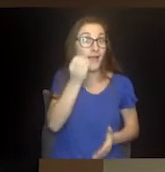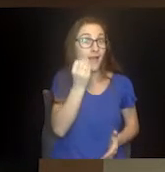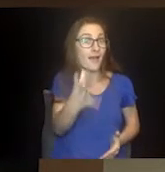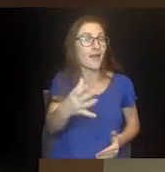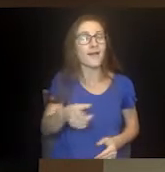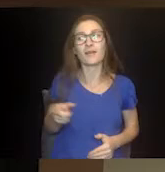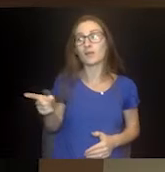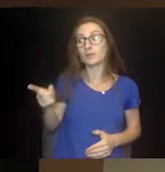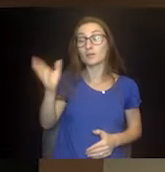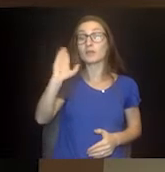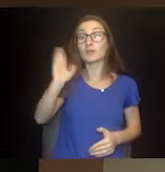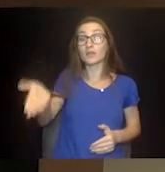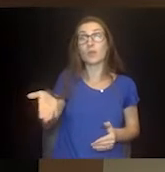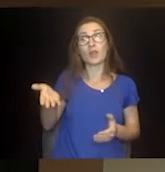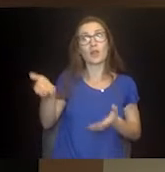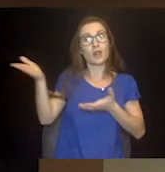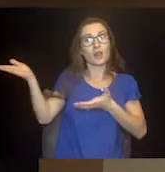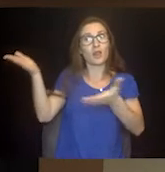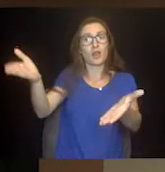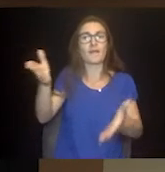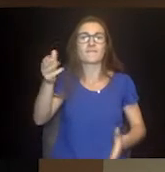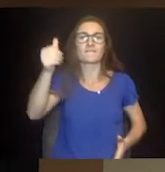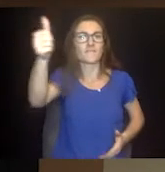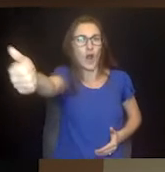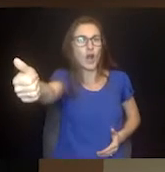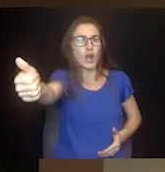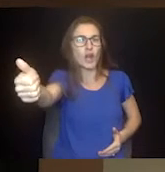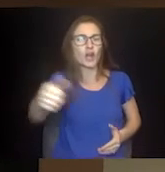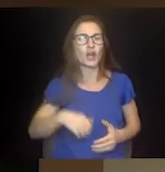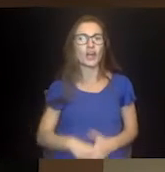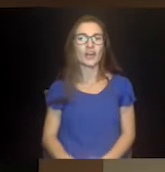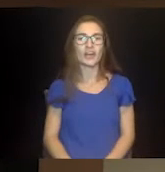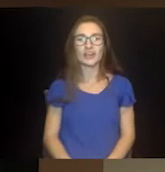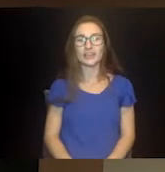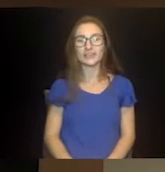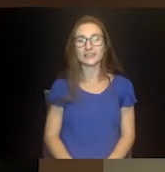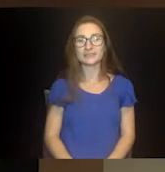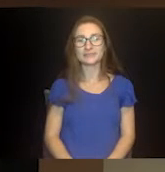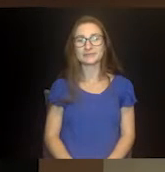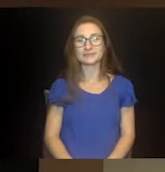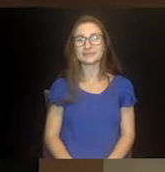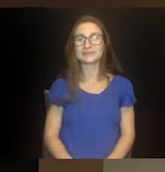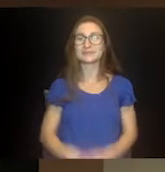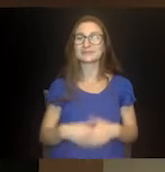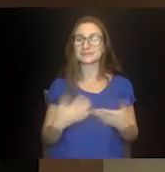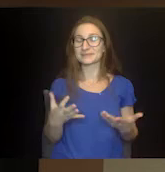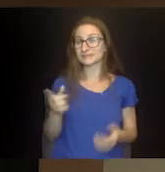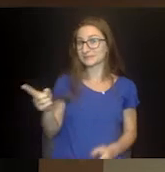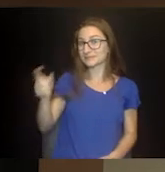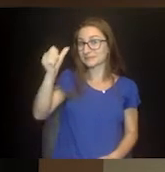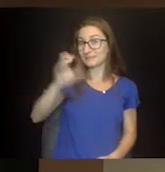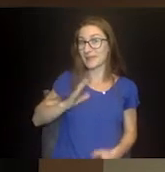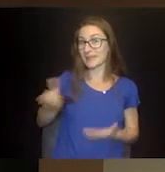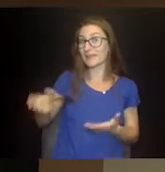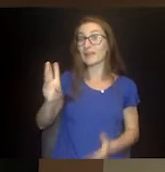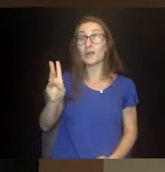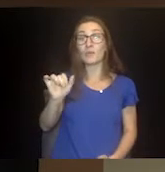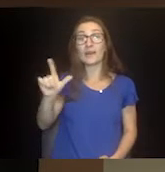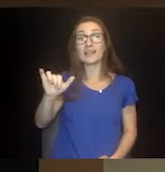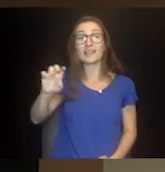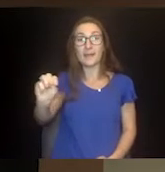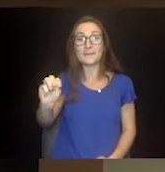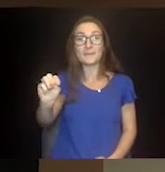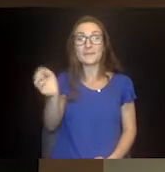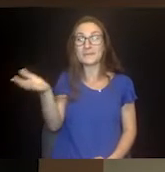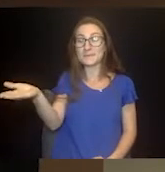Just saying. Right, JJ? JJ's going to carry us far, and so are we. We're going to carry each other far. So, this